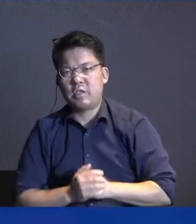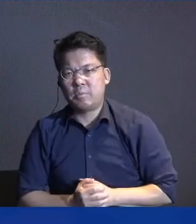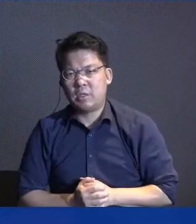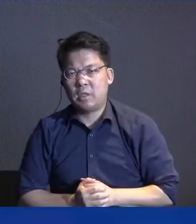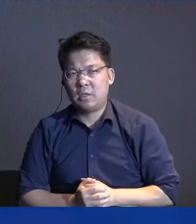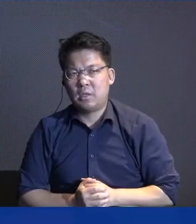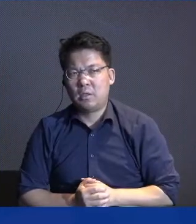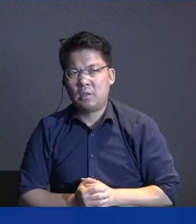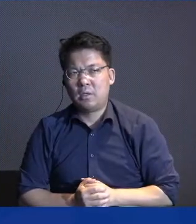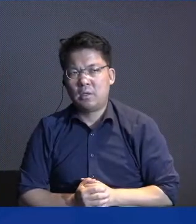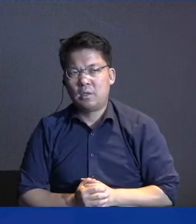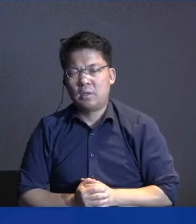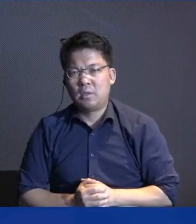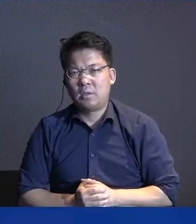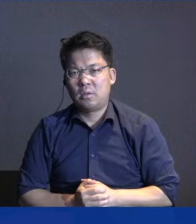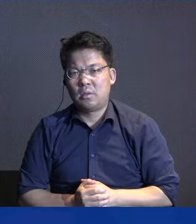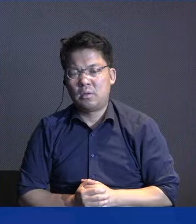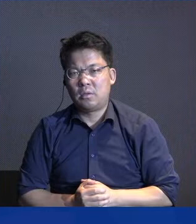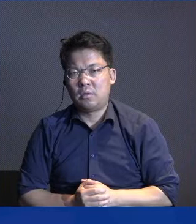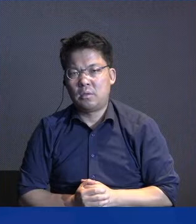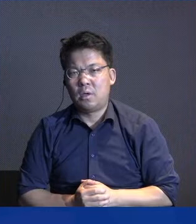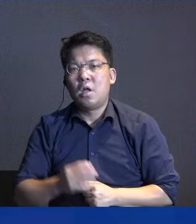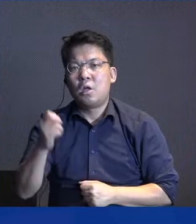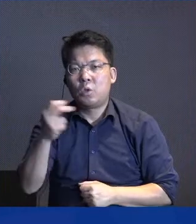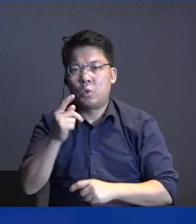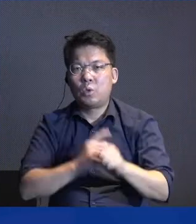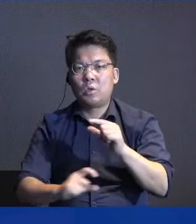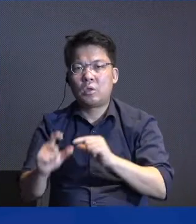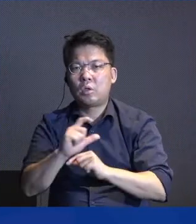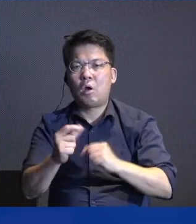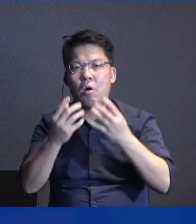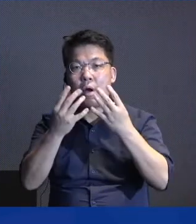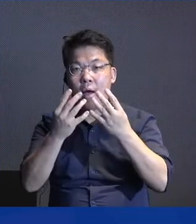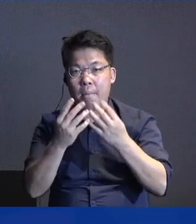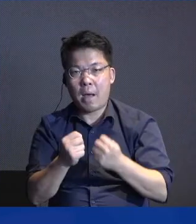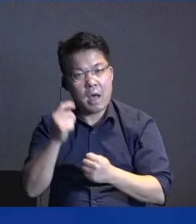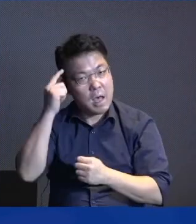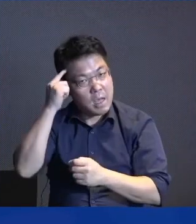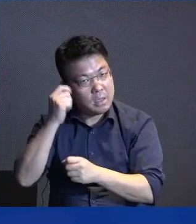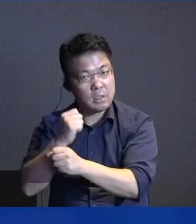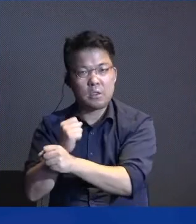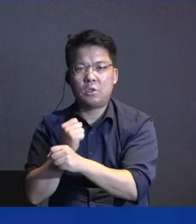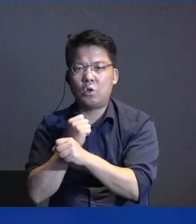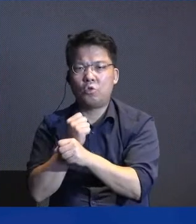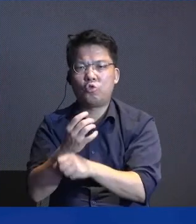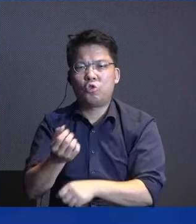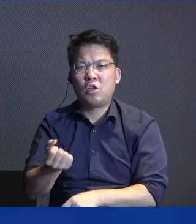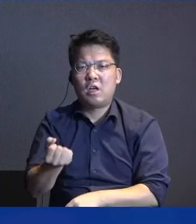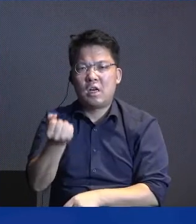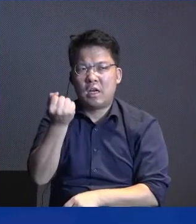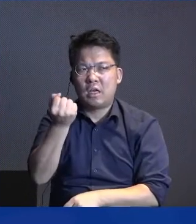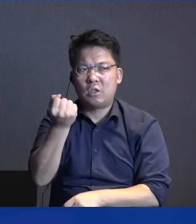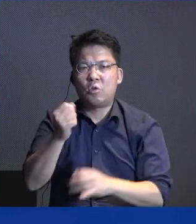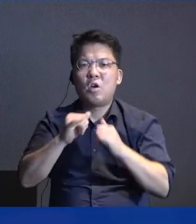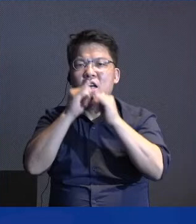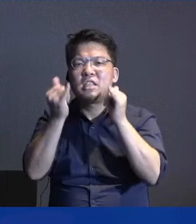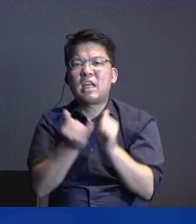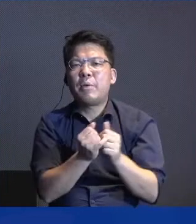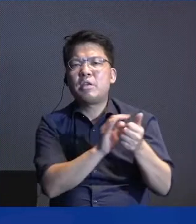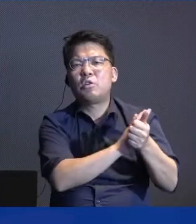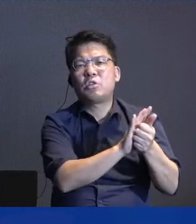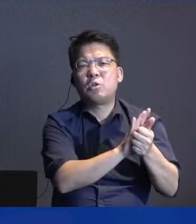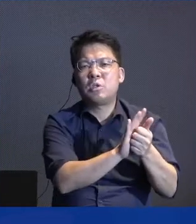to identify what are the key makings of psychological well-being in later life. And